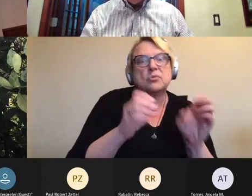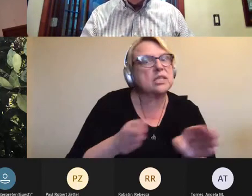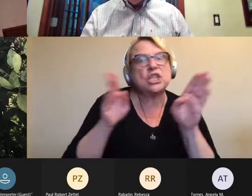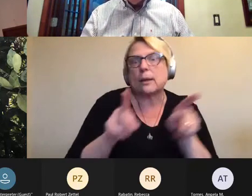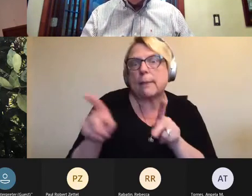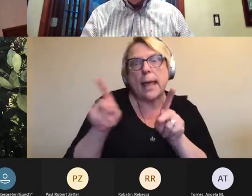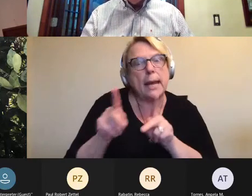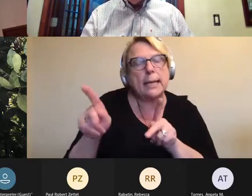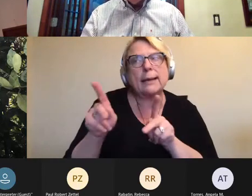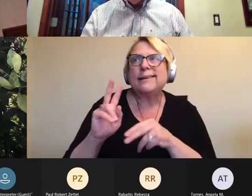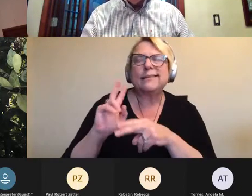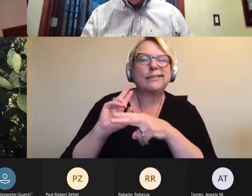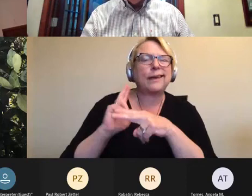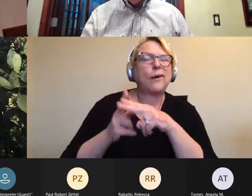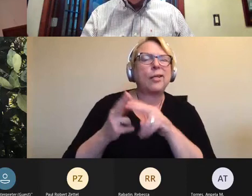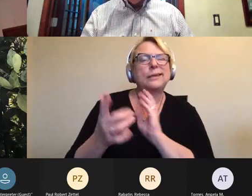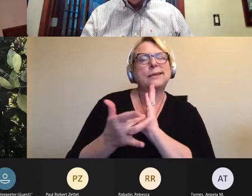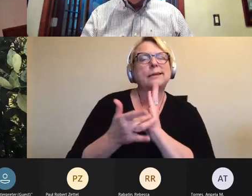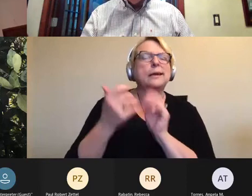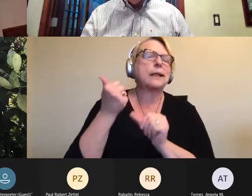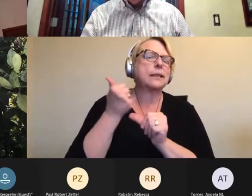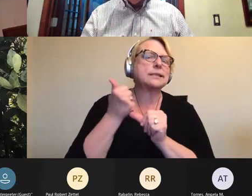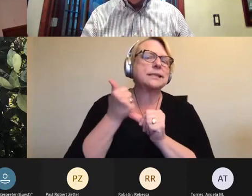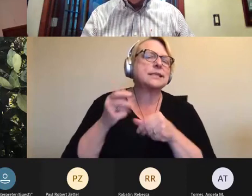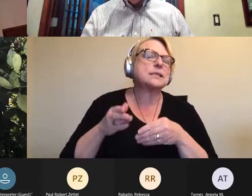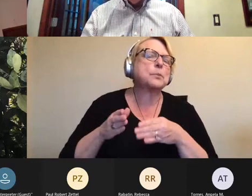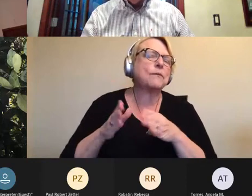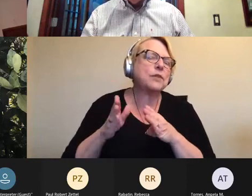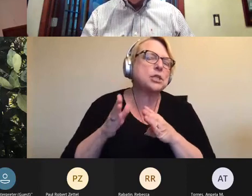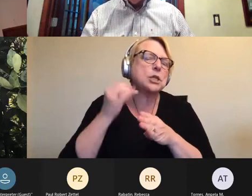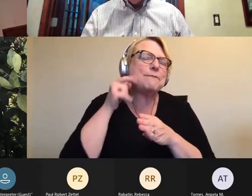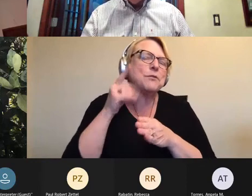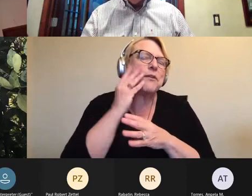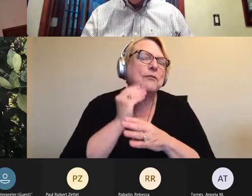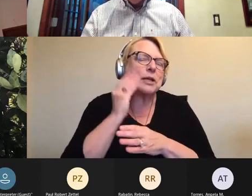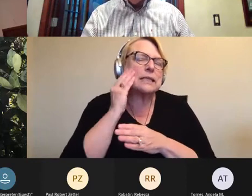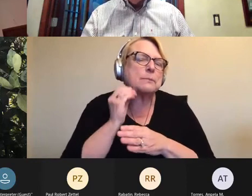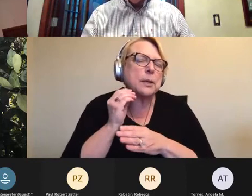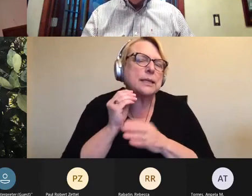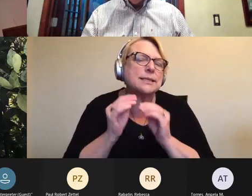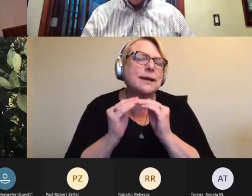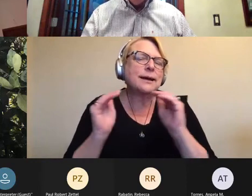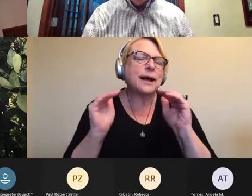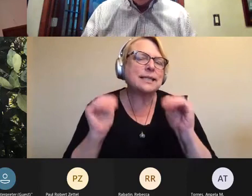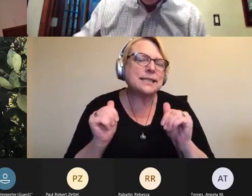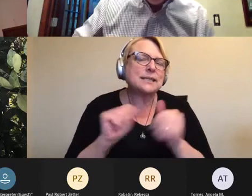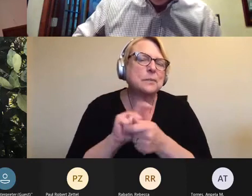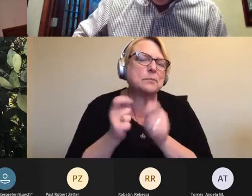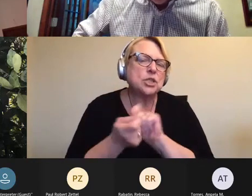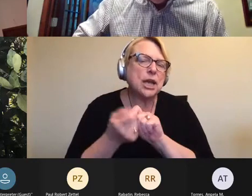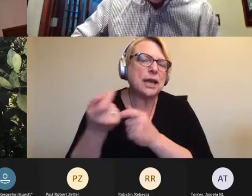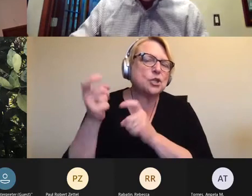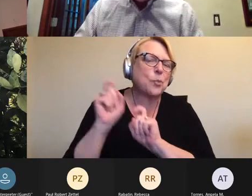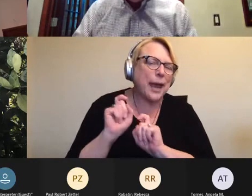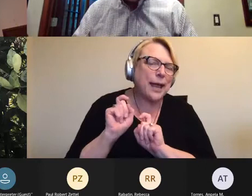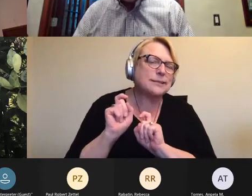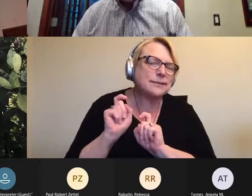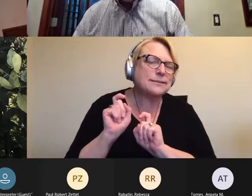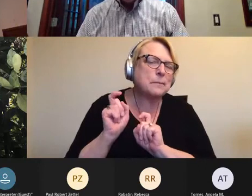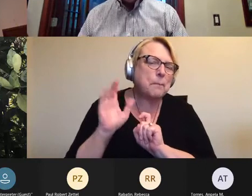assistance provisions. If you've ever worked on like a systems change grant before, you might know what I'm talking about. And we've